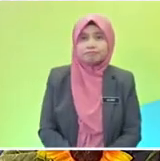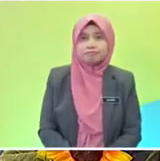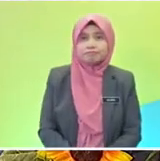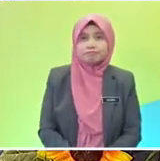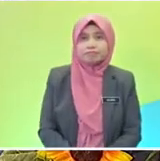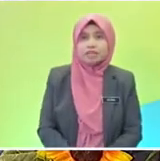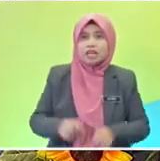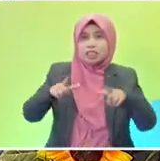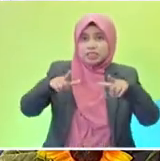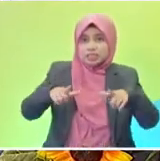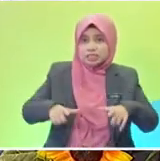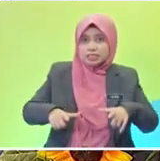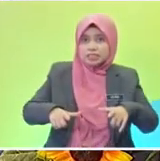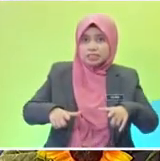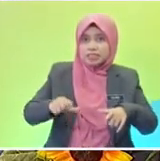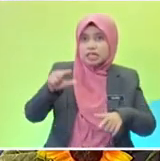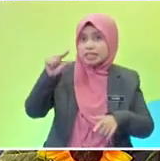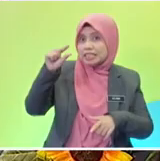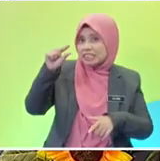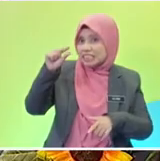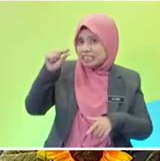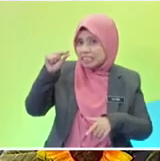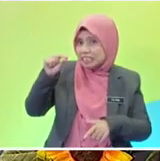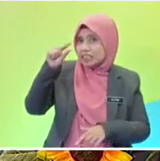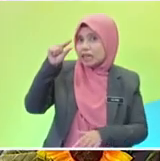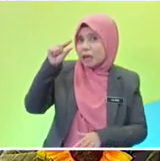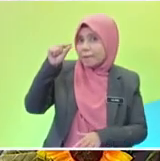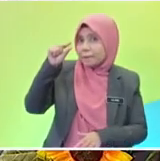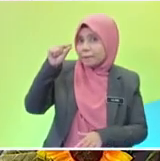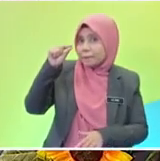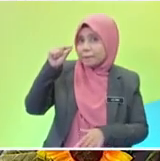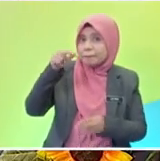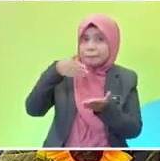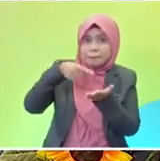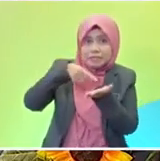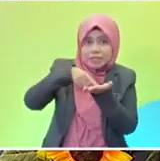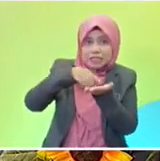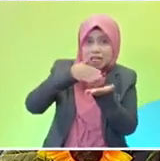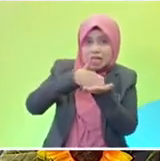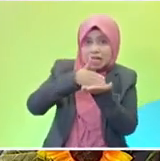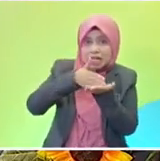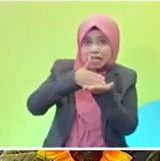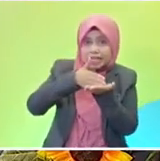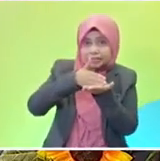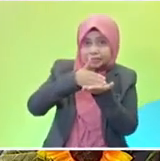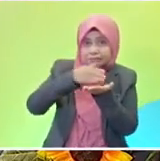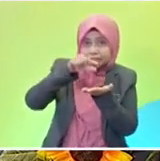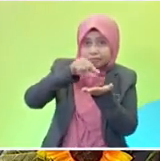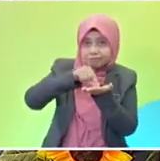a little bit of glue in the middle. Okay. Okay. In the